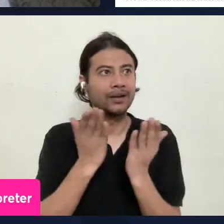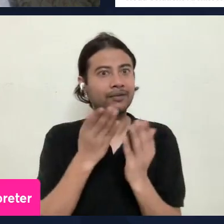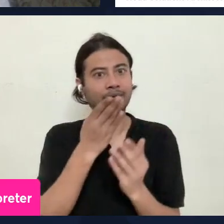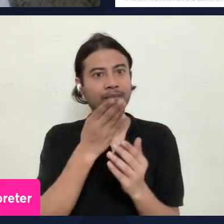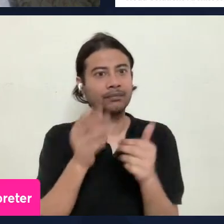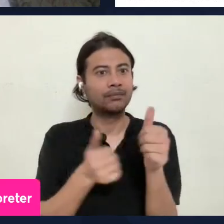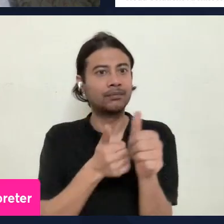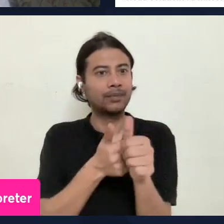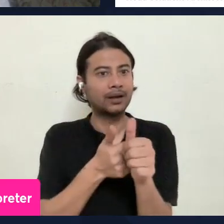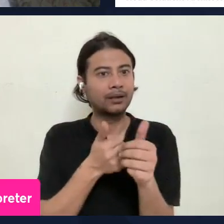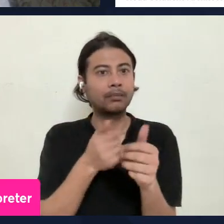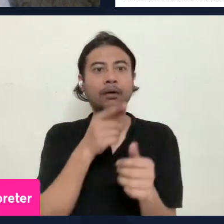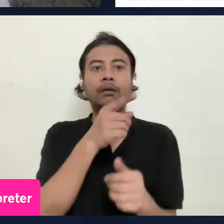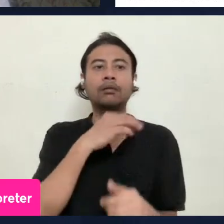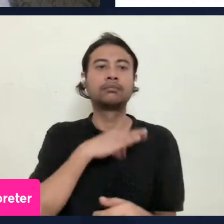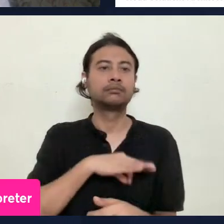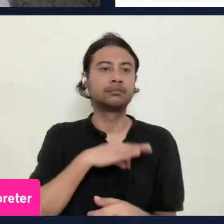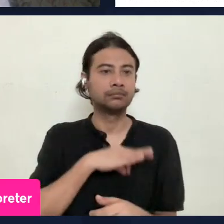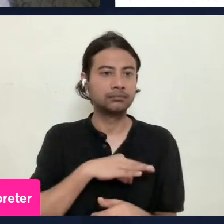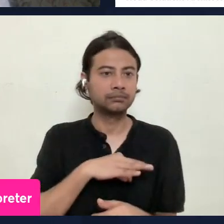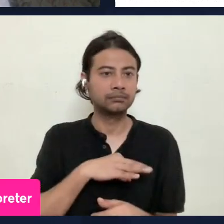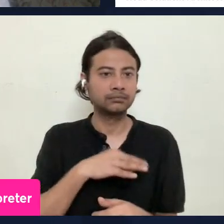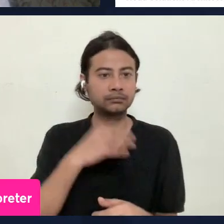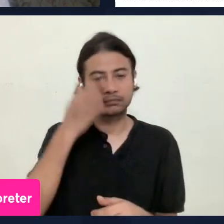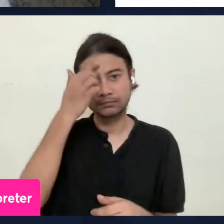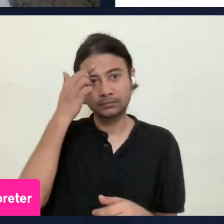they managed to meet their data center exit time.